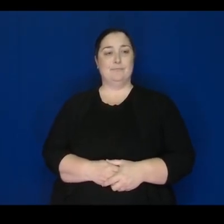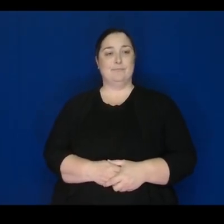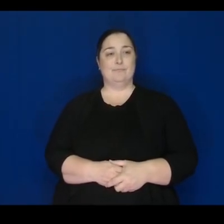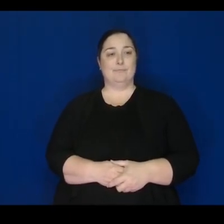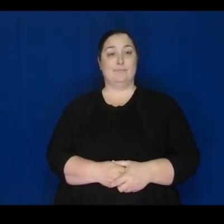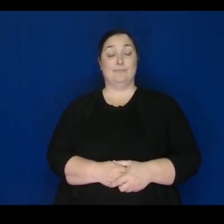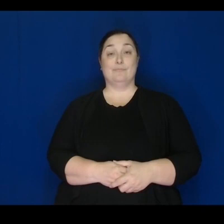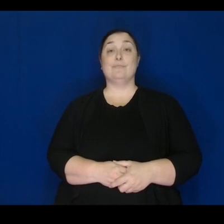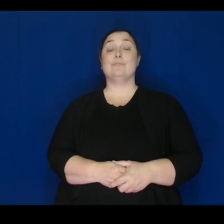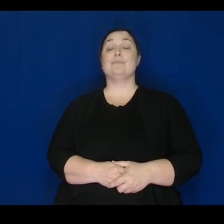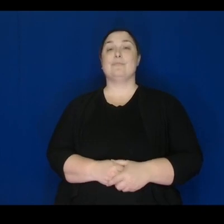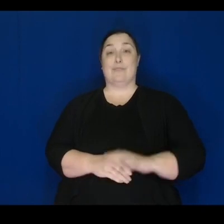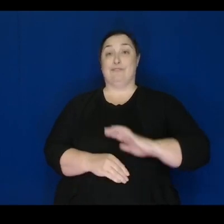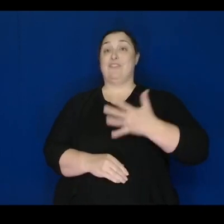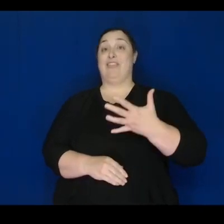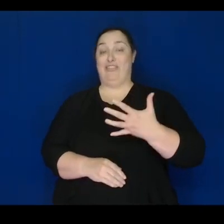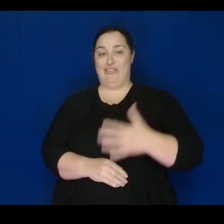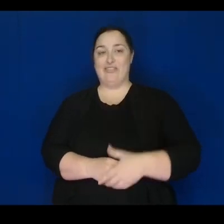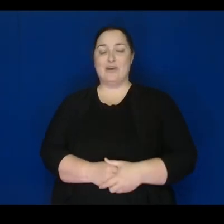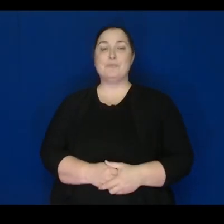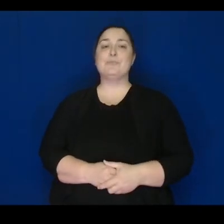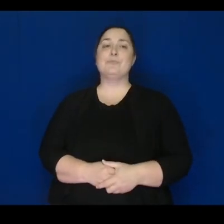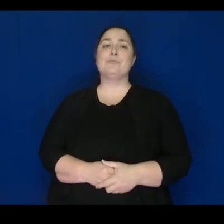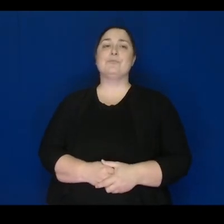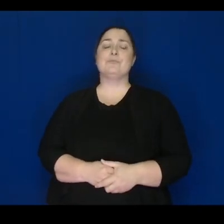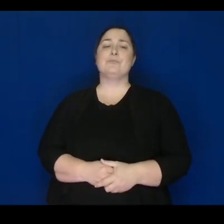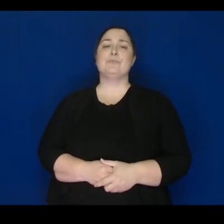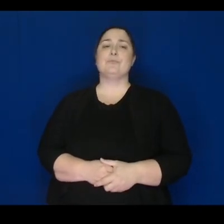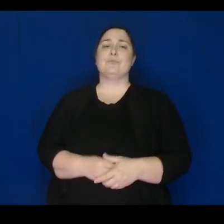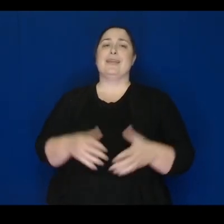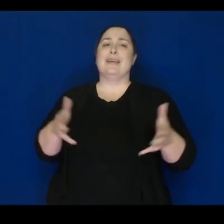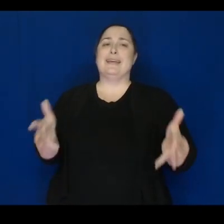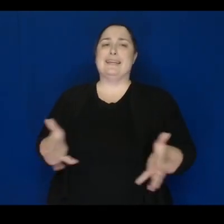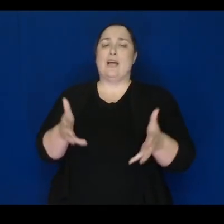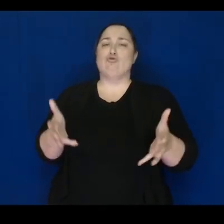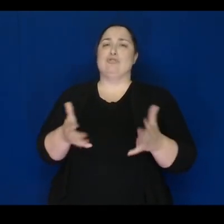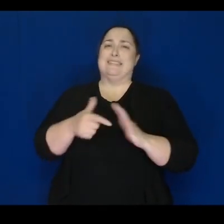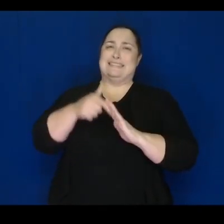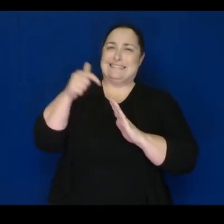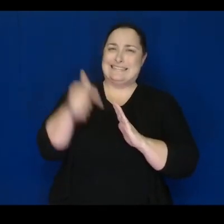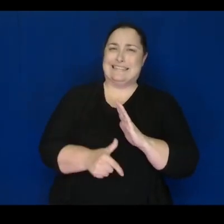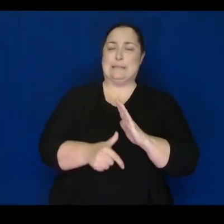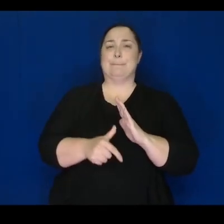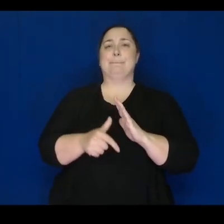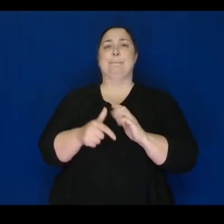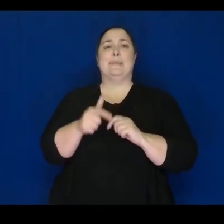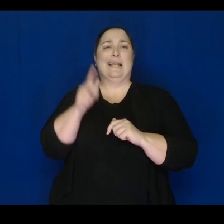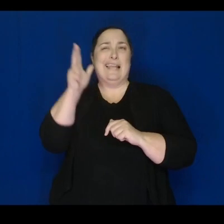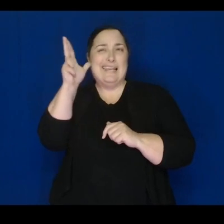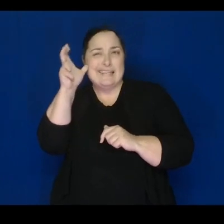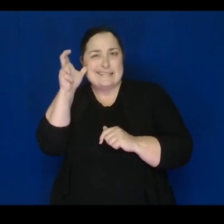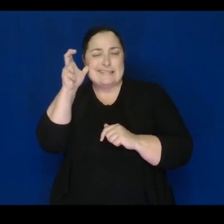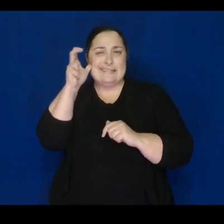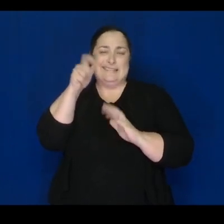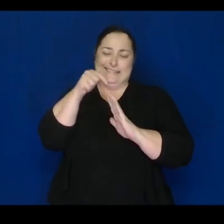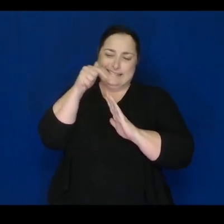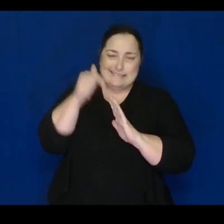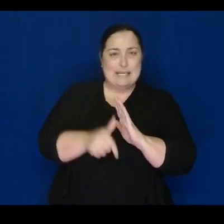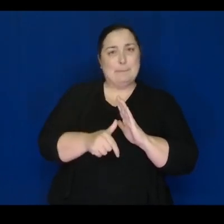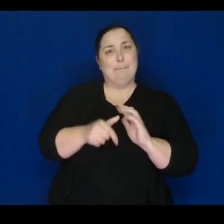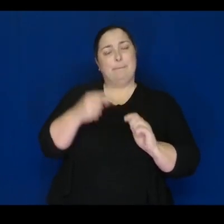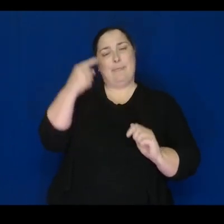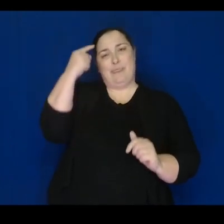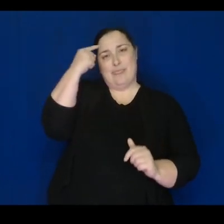And the last one is about encouraging deep listening and thinking, which is really strongly connected